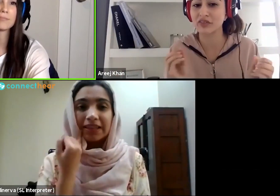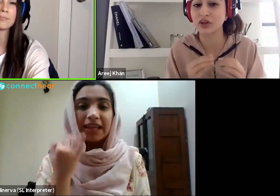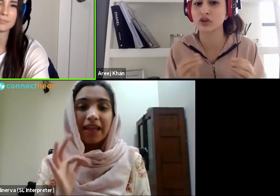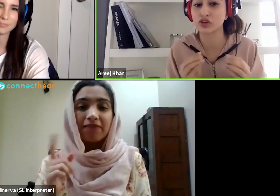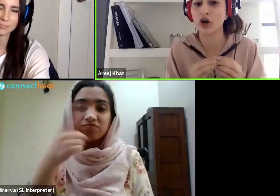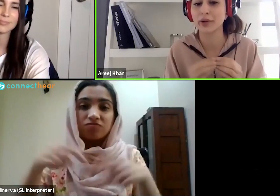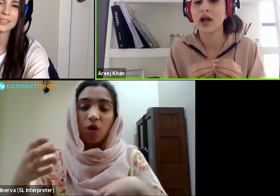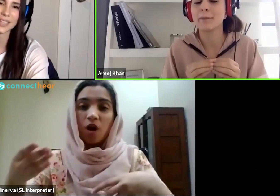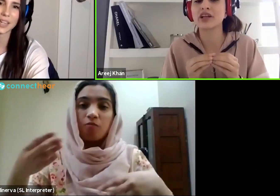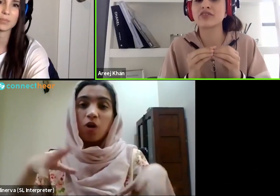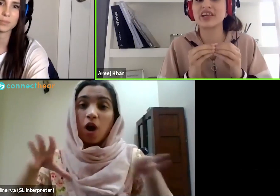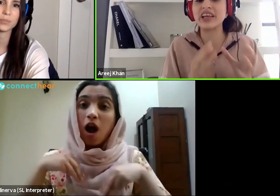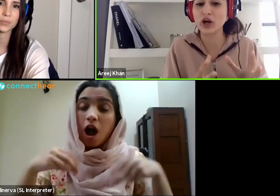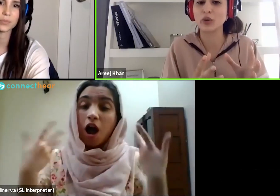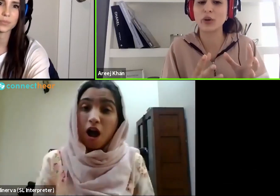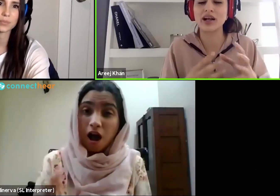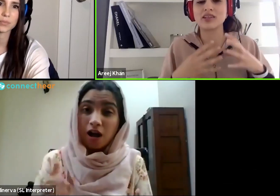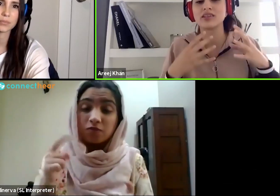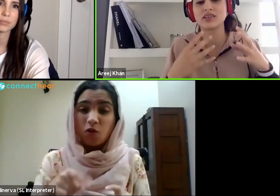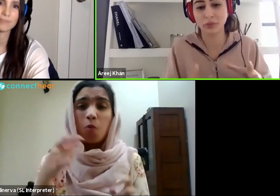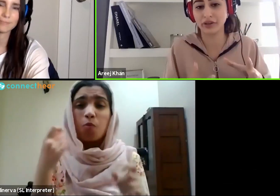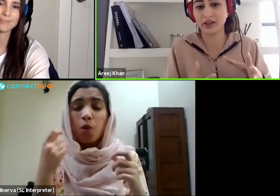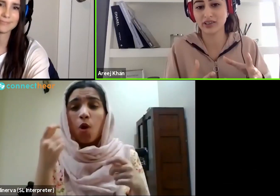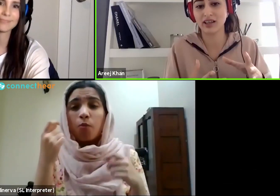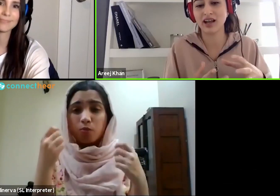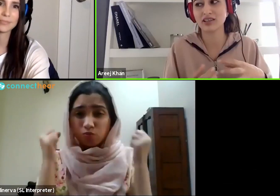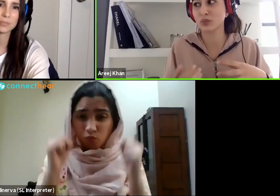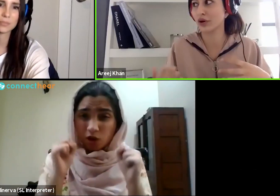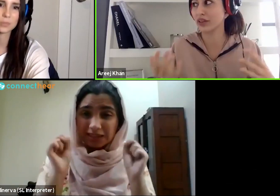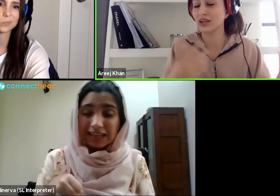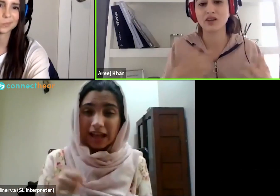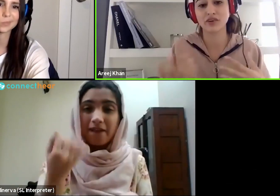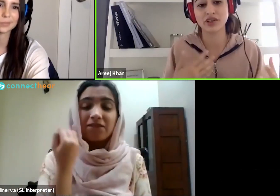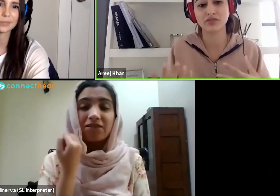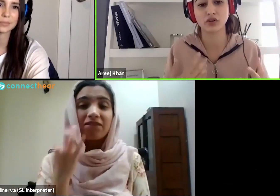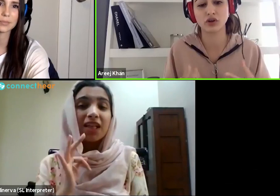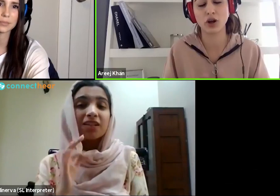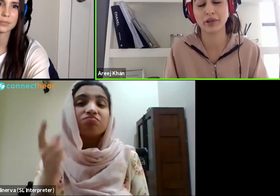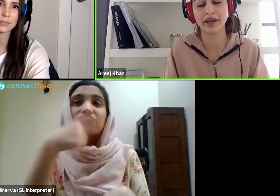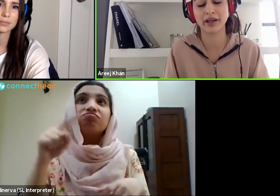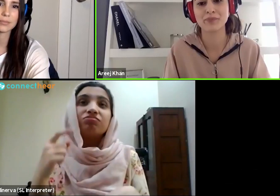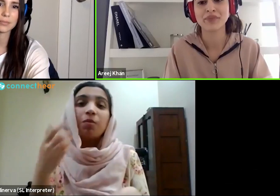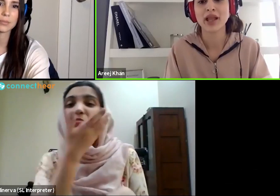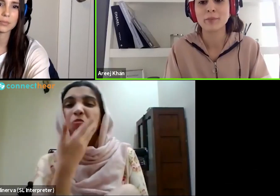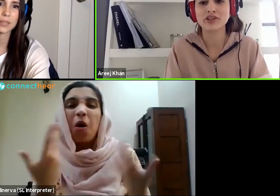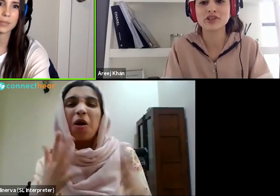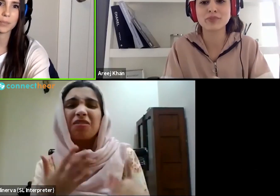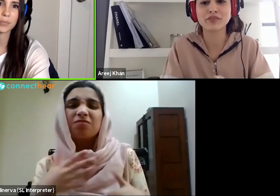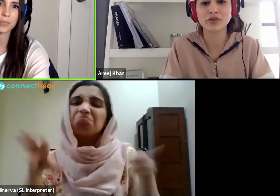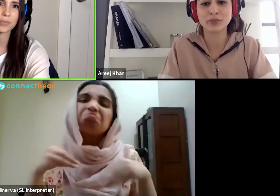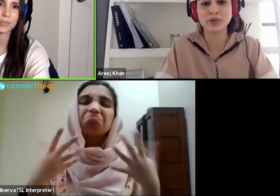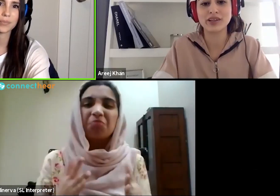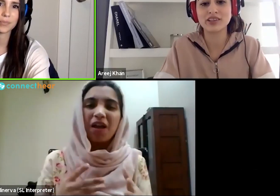be the difficult job because of ego and stubbornness, and that's where things get very difficult and complicating. But